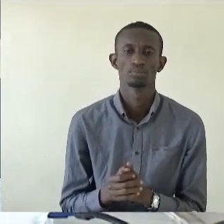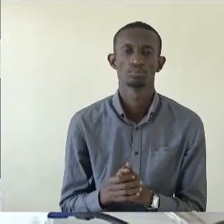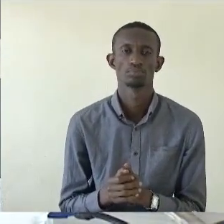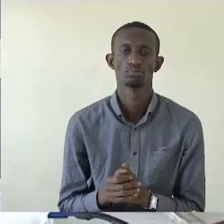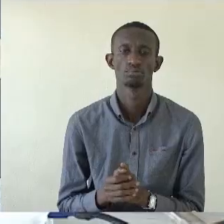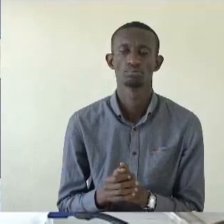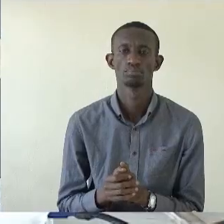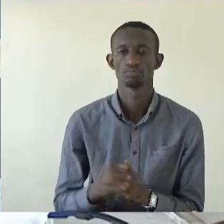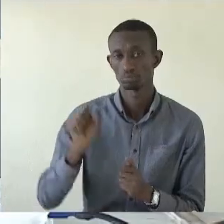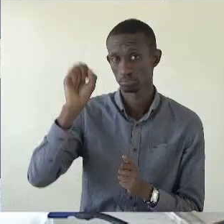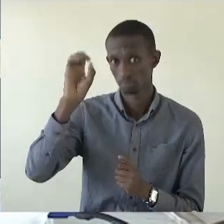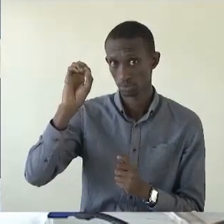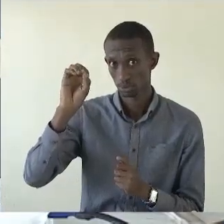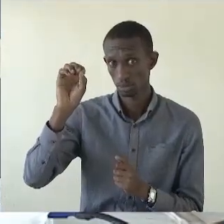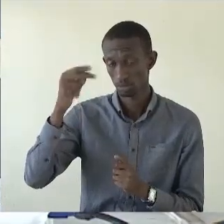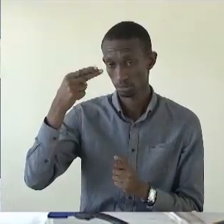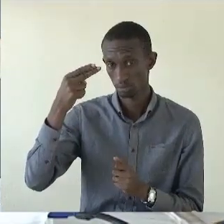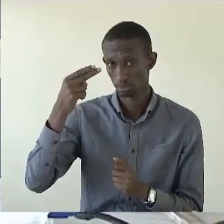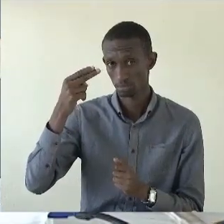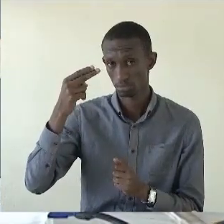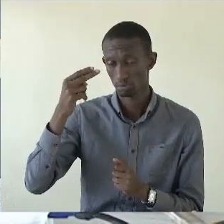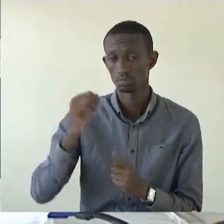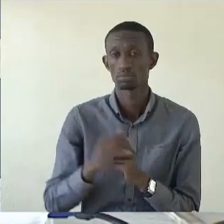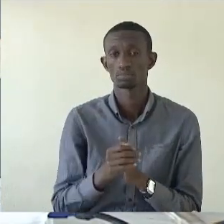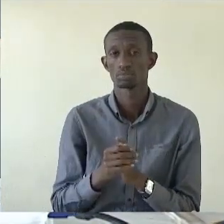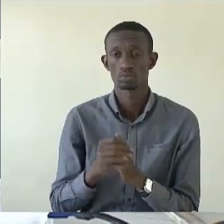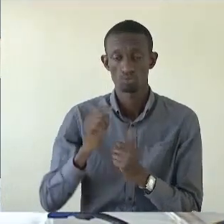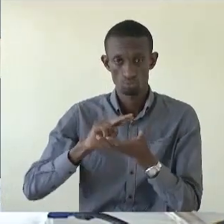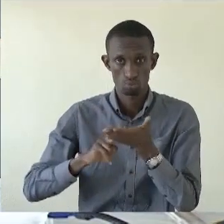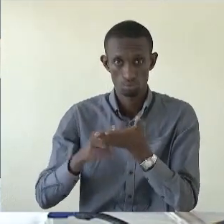used. Or you can have